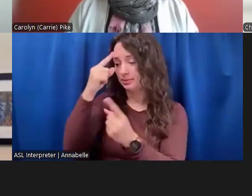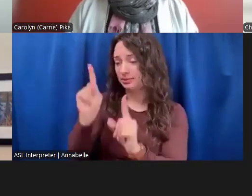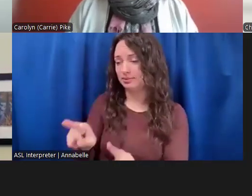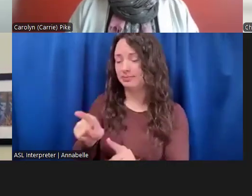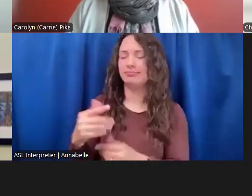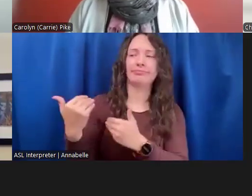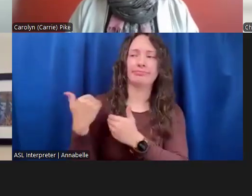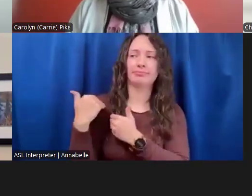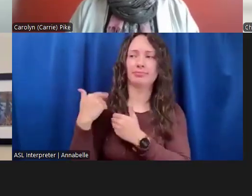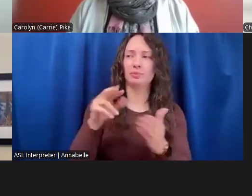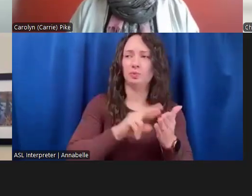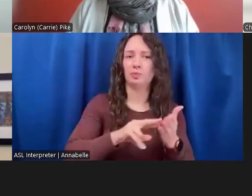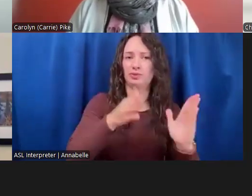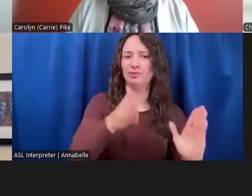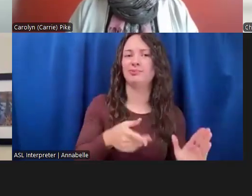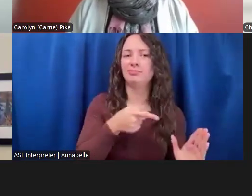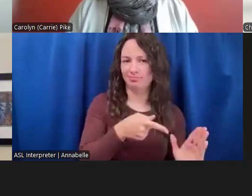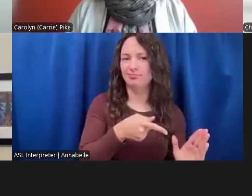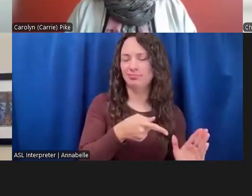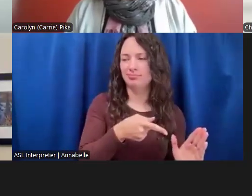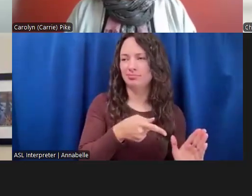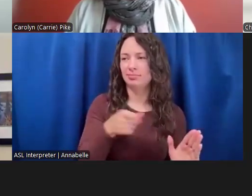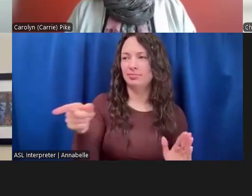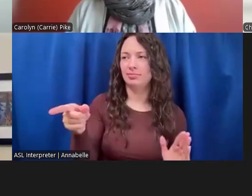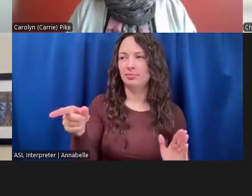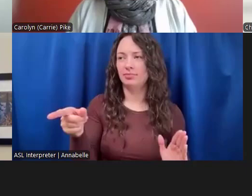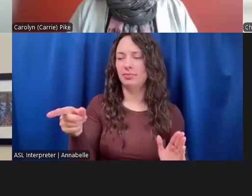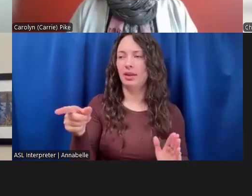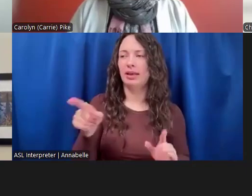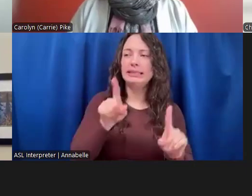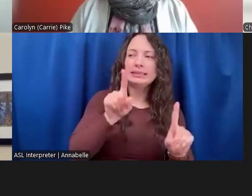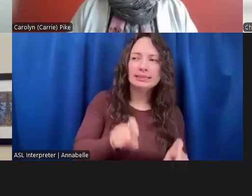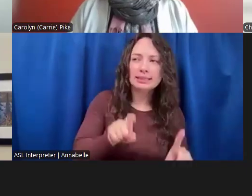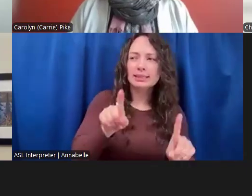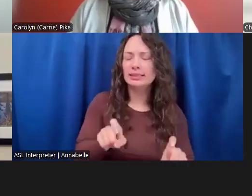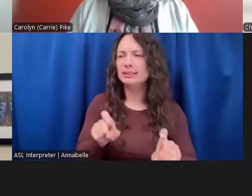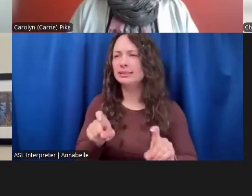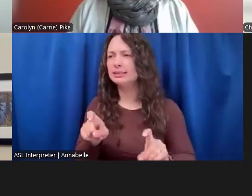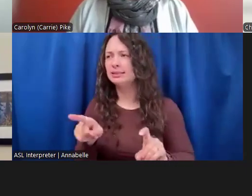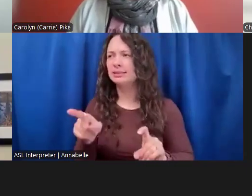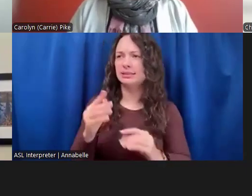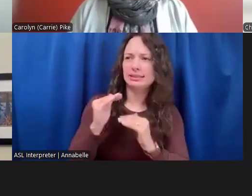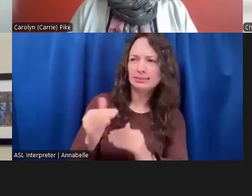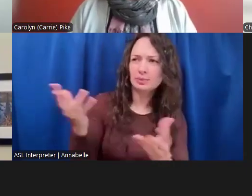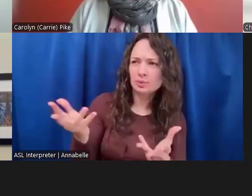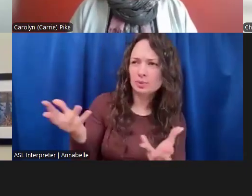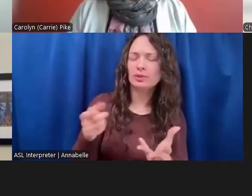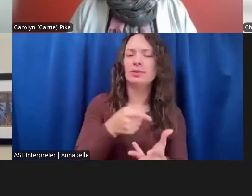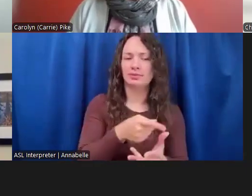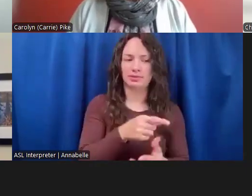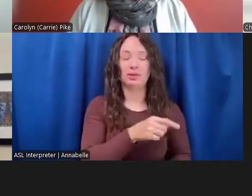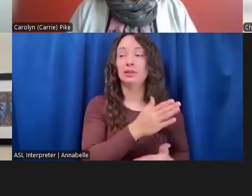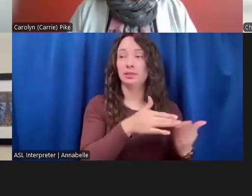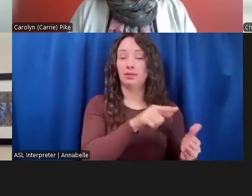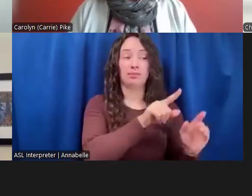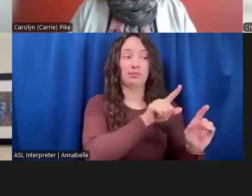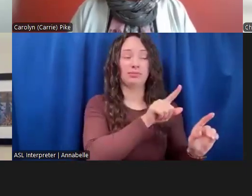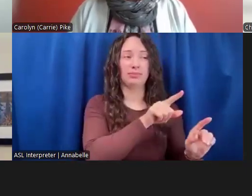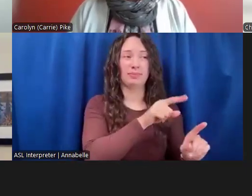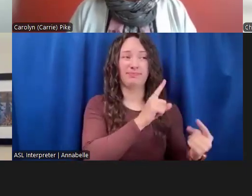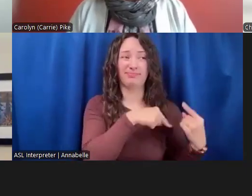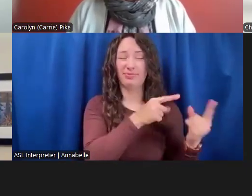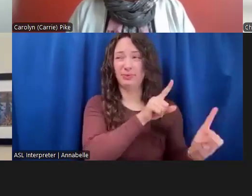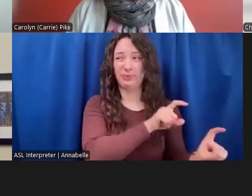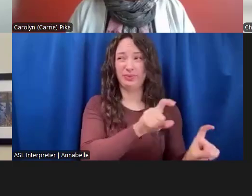researchers to challenge, the assumptions, to test the range, to test the limits. Our provenance trials have done a very poor job of testing